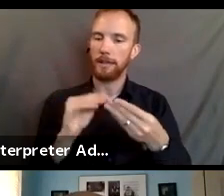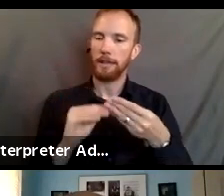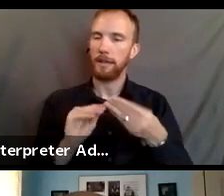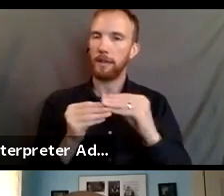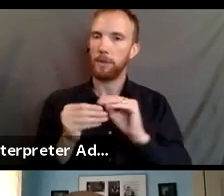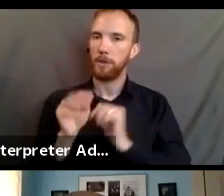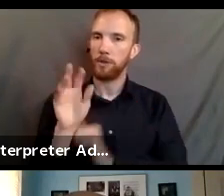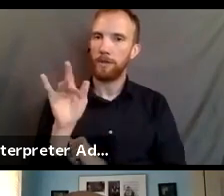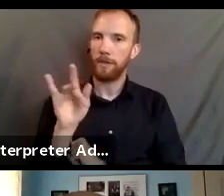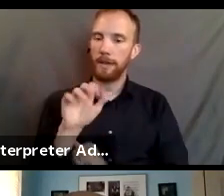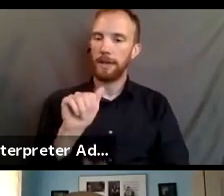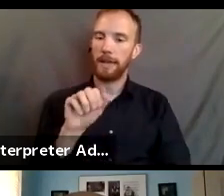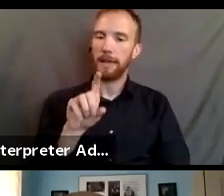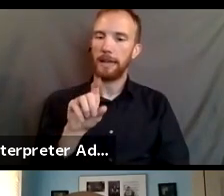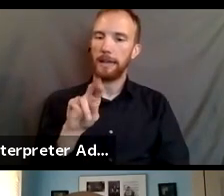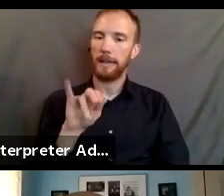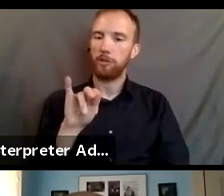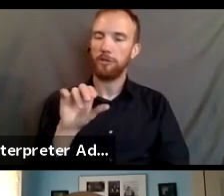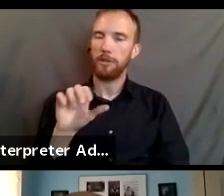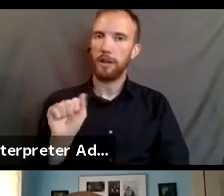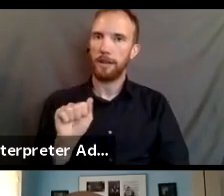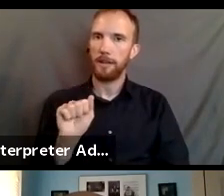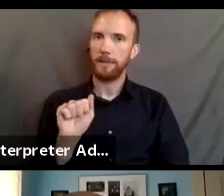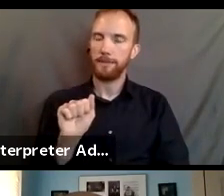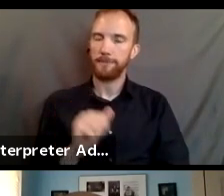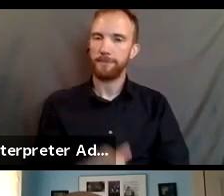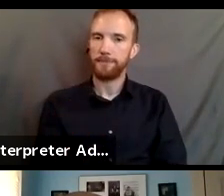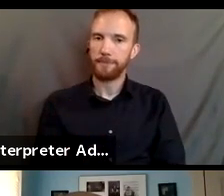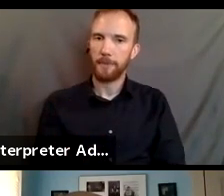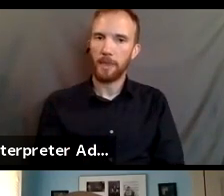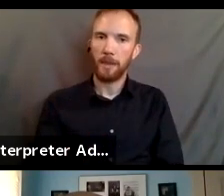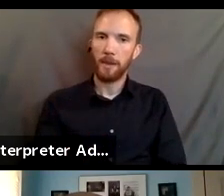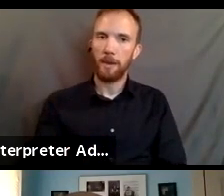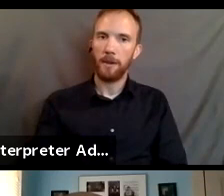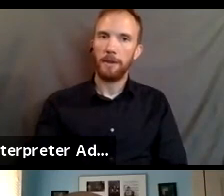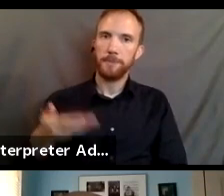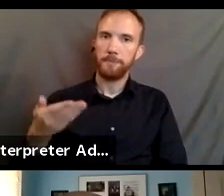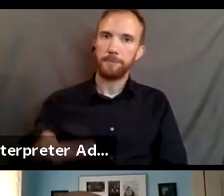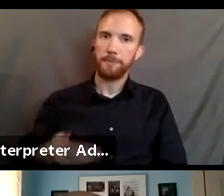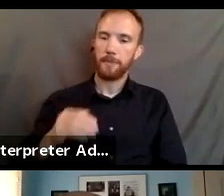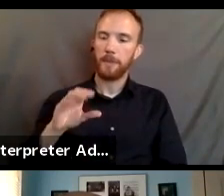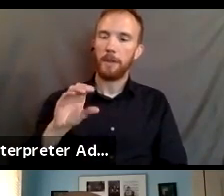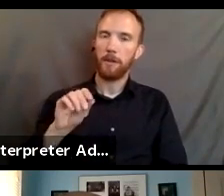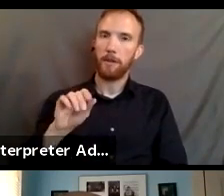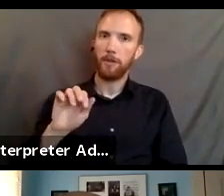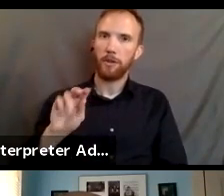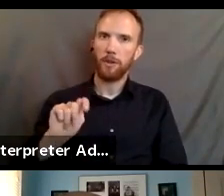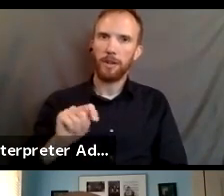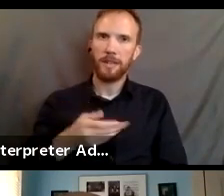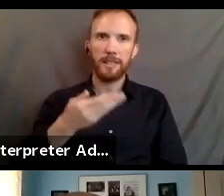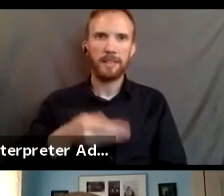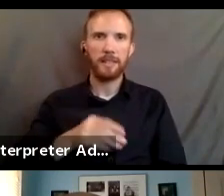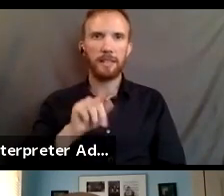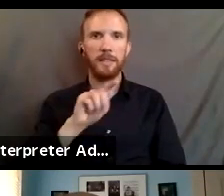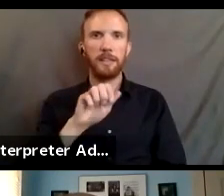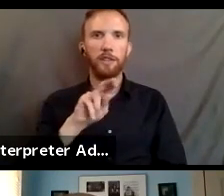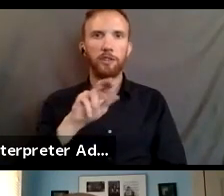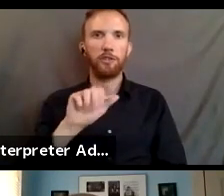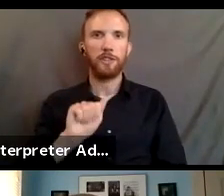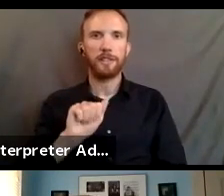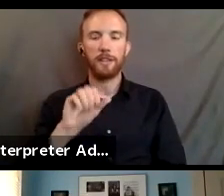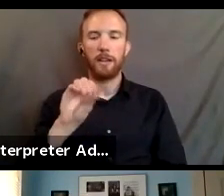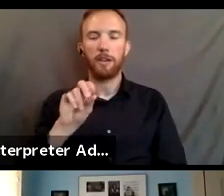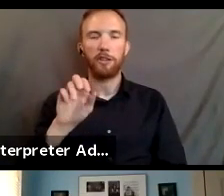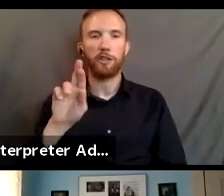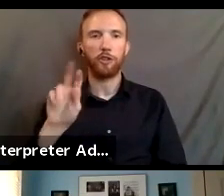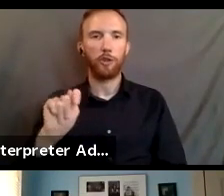adriana karasik please miss court yes this is theresa court good morning please have